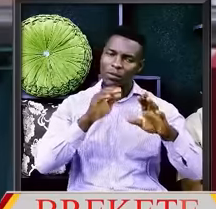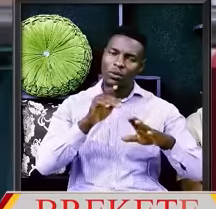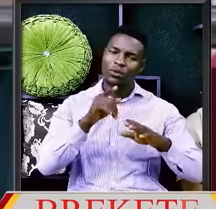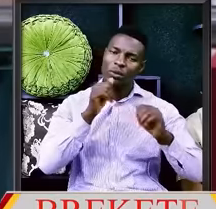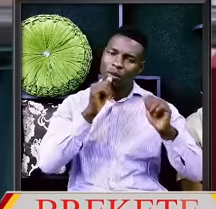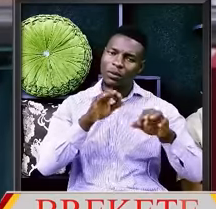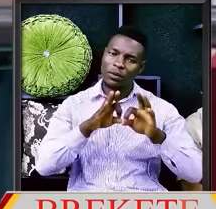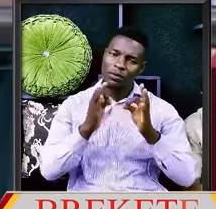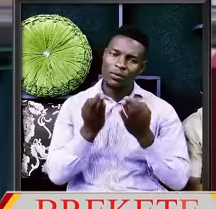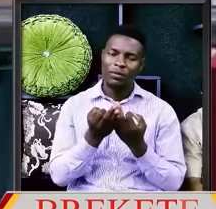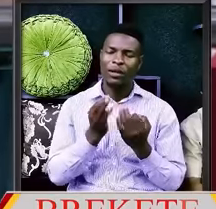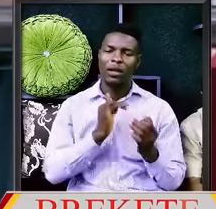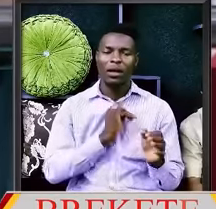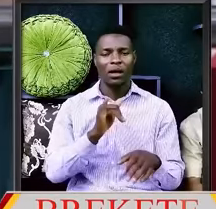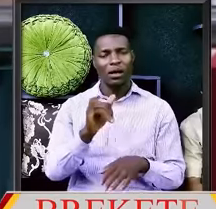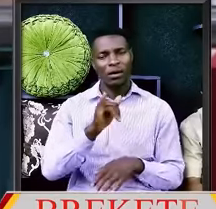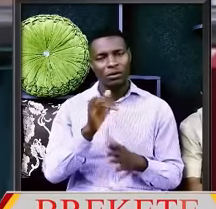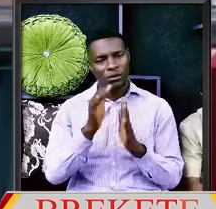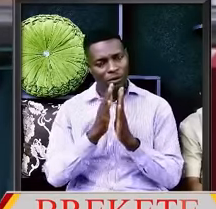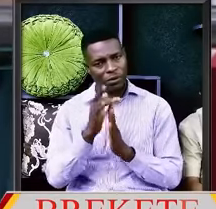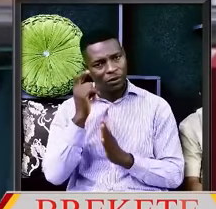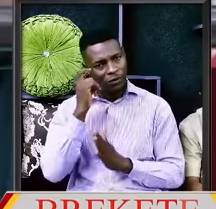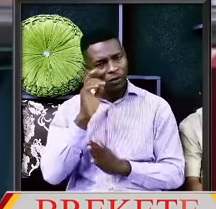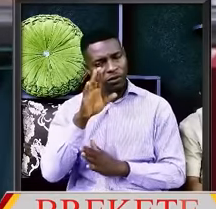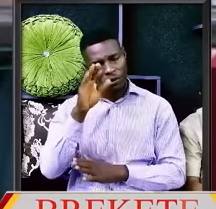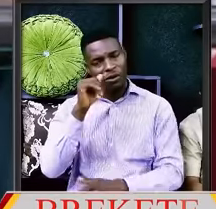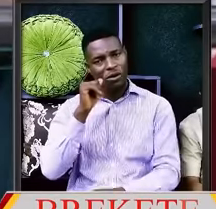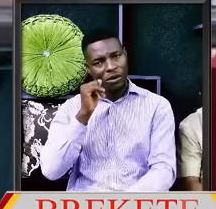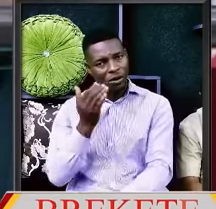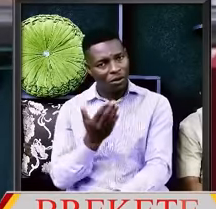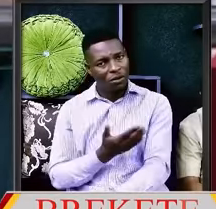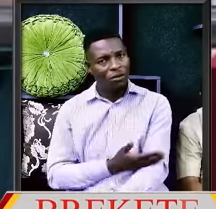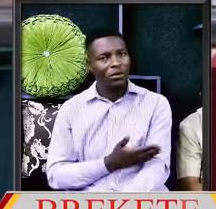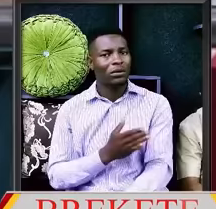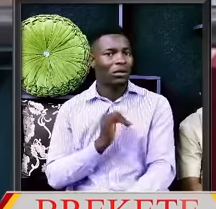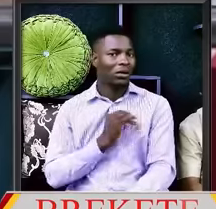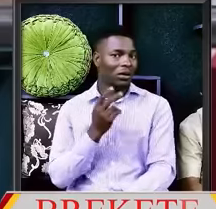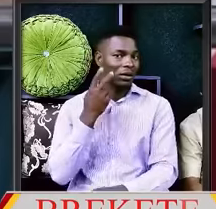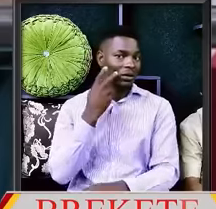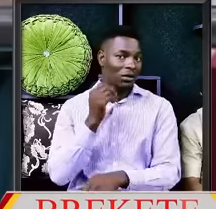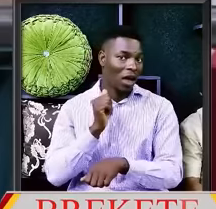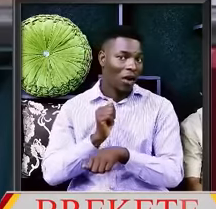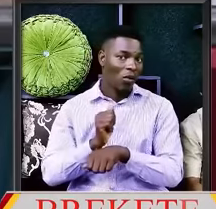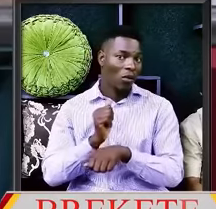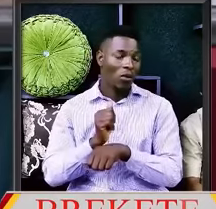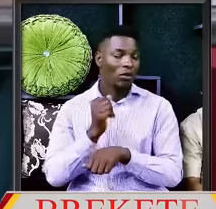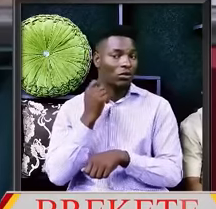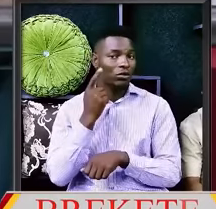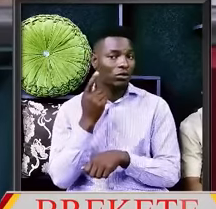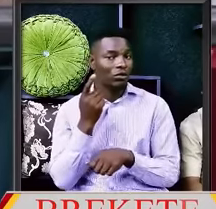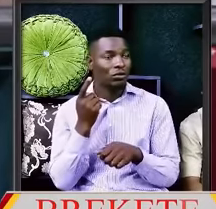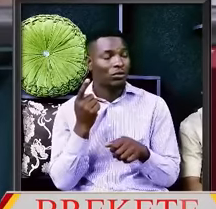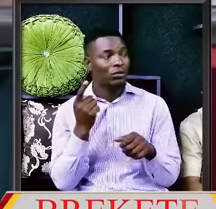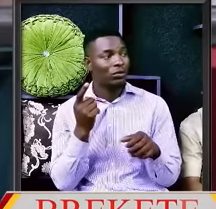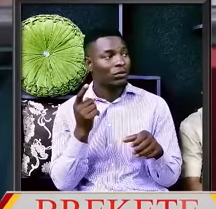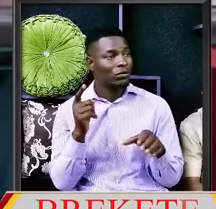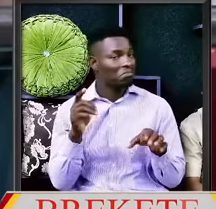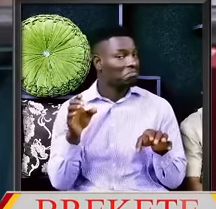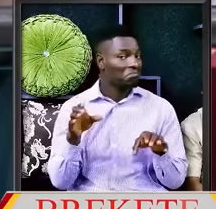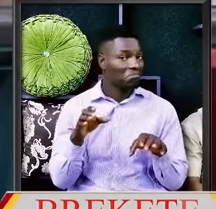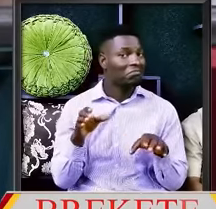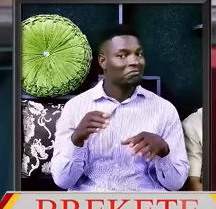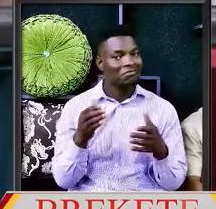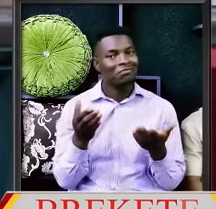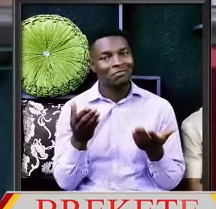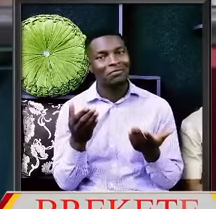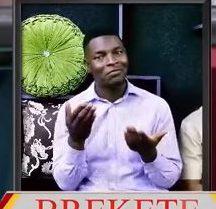family, and I also pray for your daughter. I see her work. She follows her dad's footsteps. May God